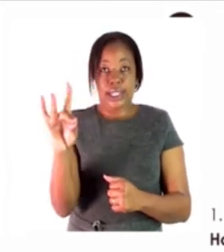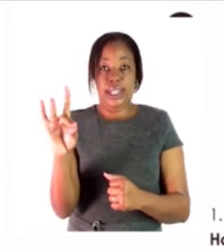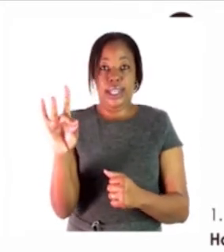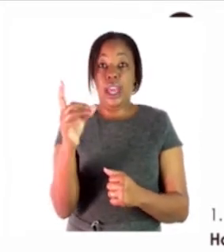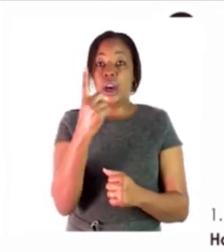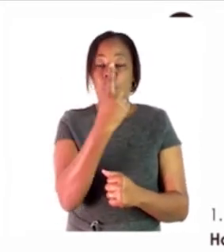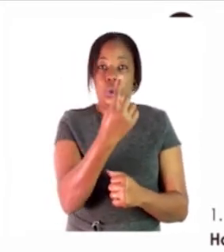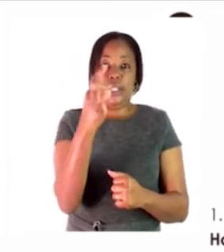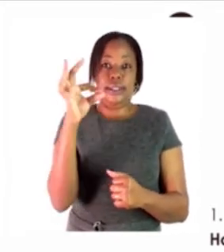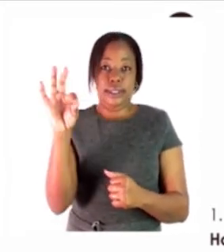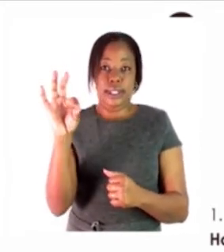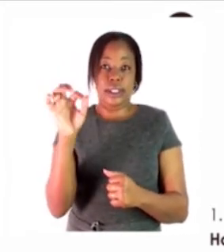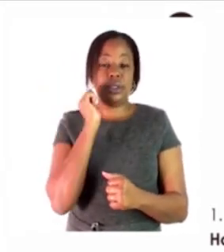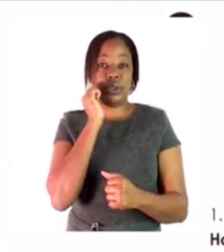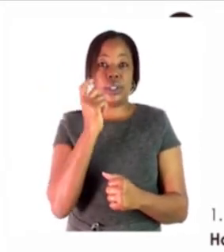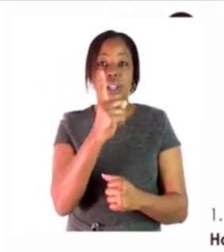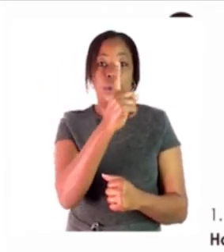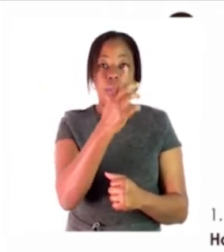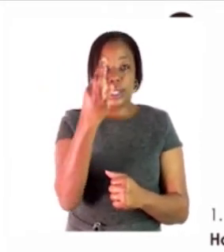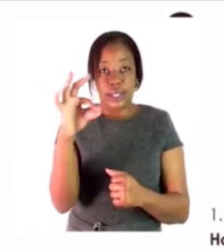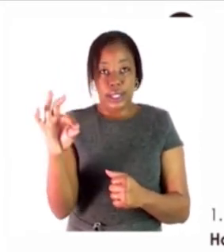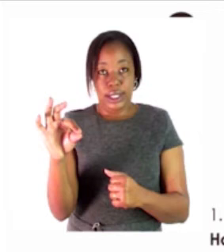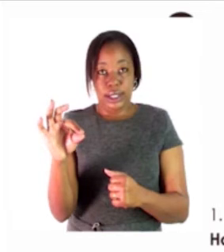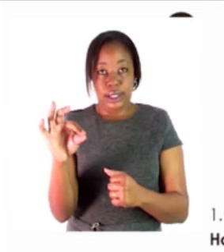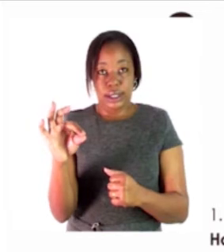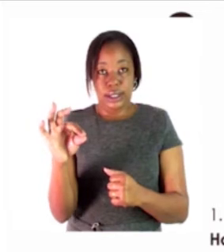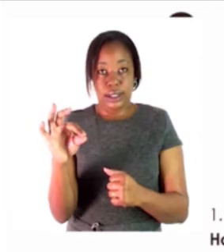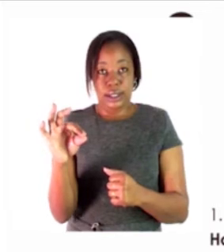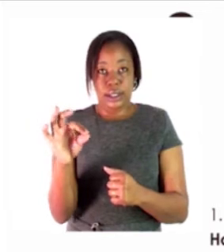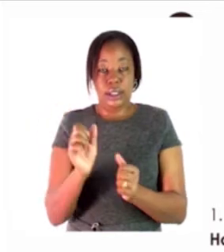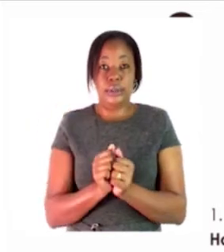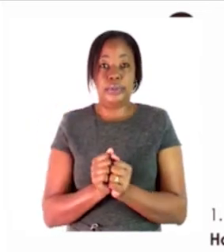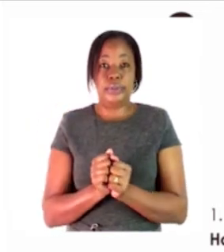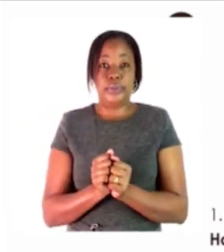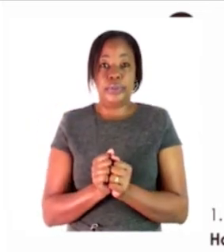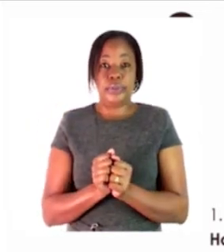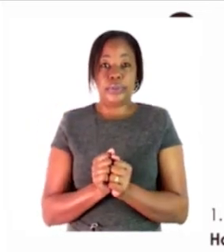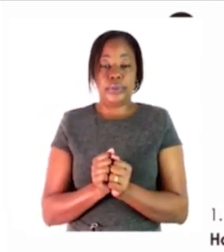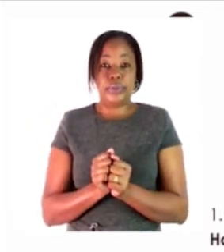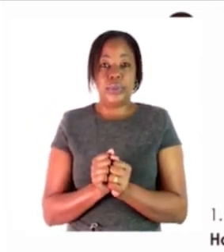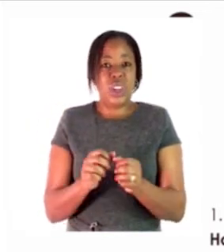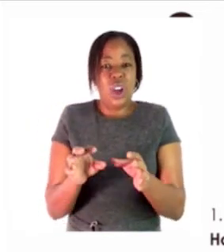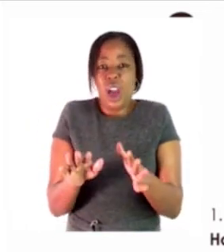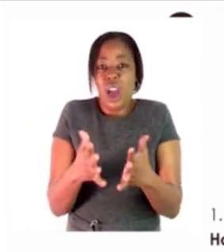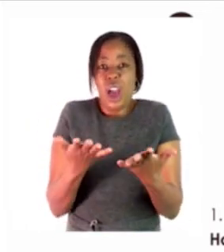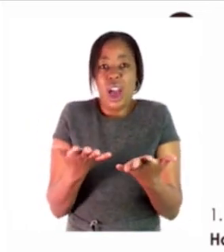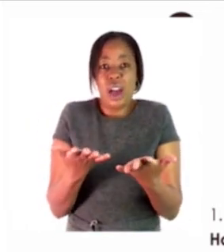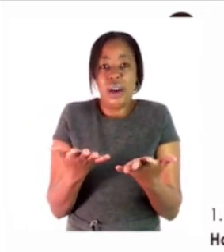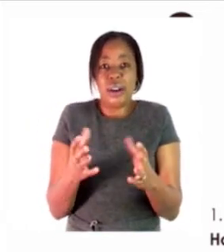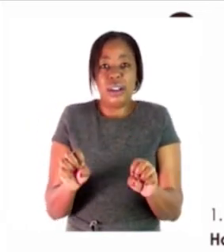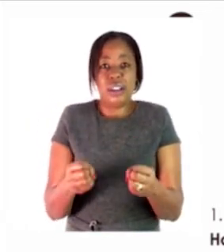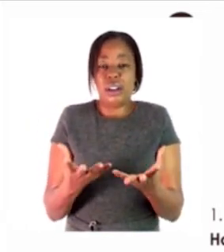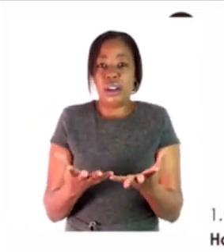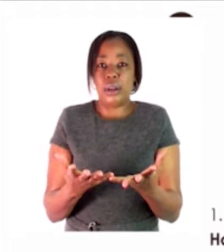12. And now you have a total of 19. So, how many did you have